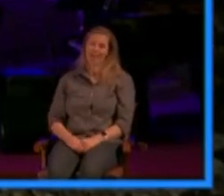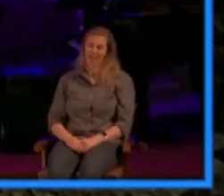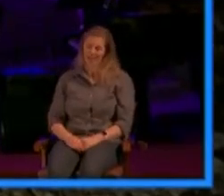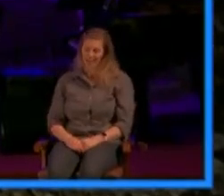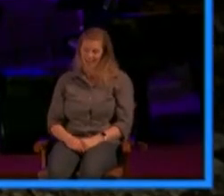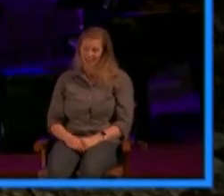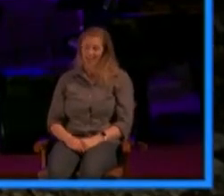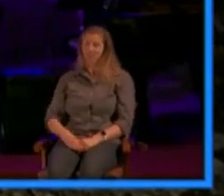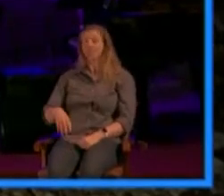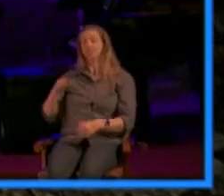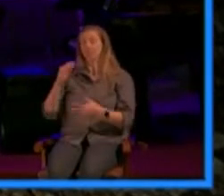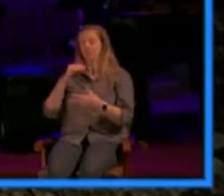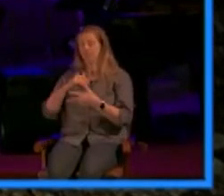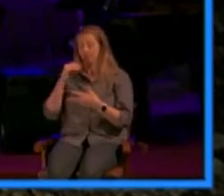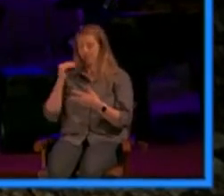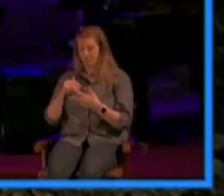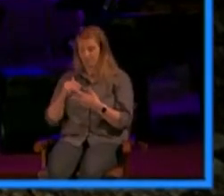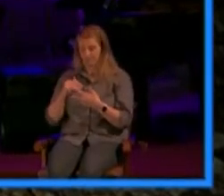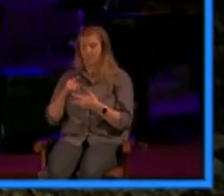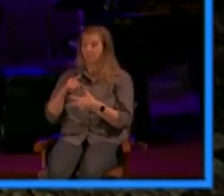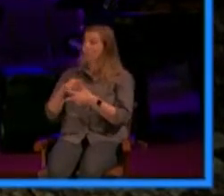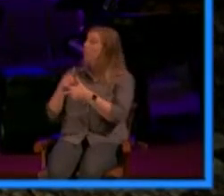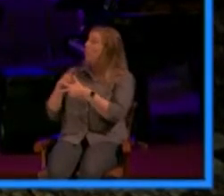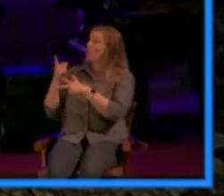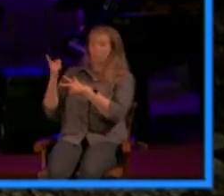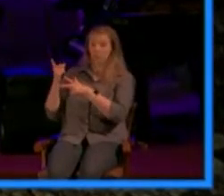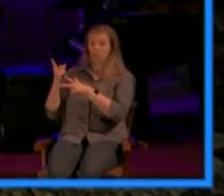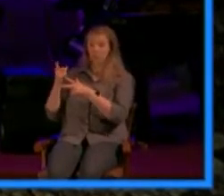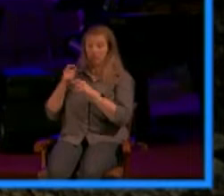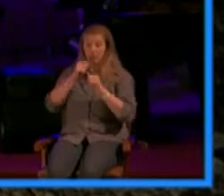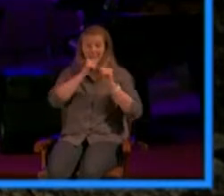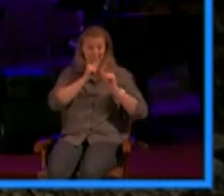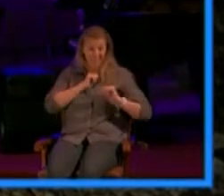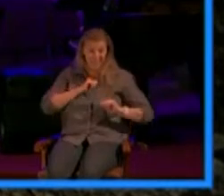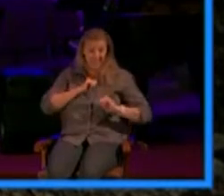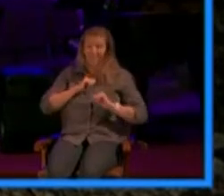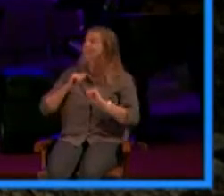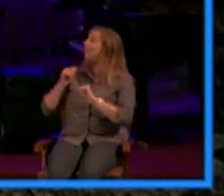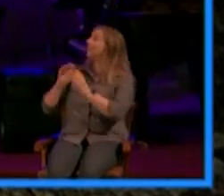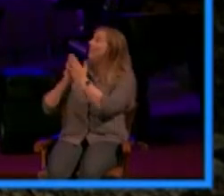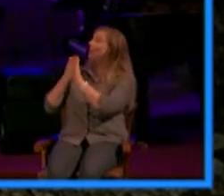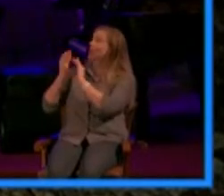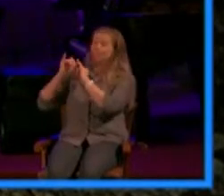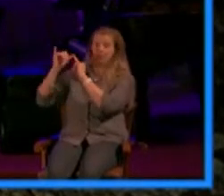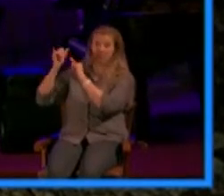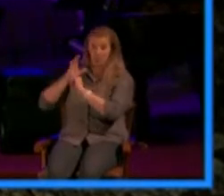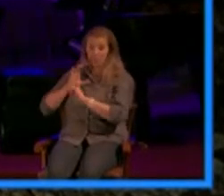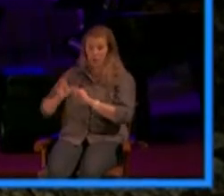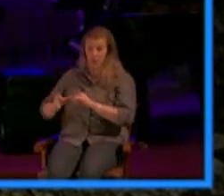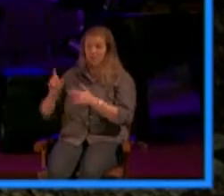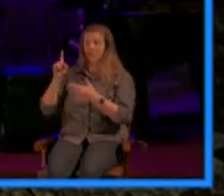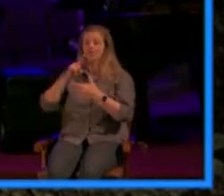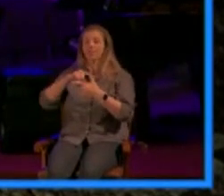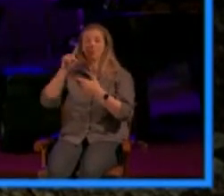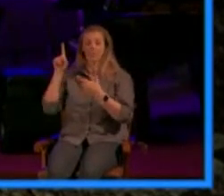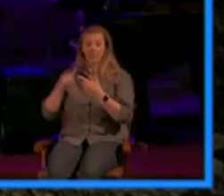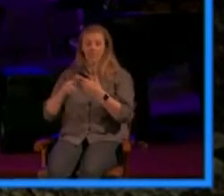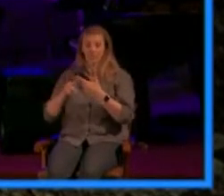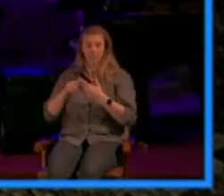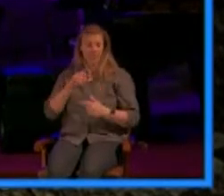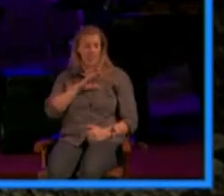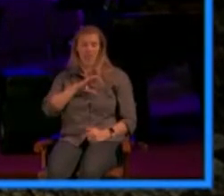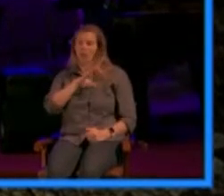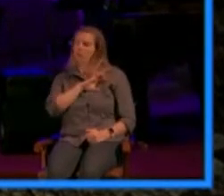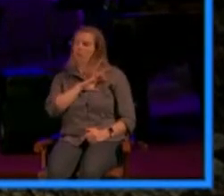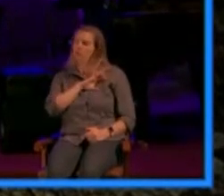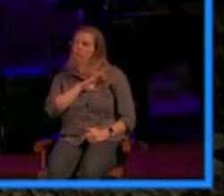But the second thing that happens is growth in our Christian character. Growth in our Christian character. What do we